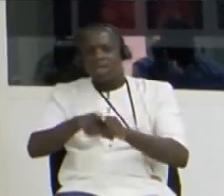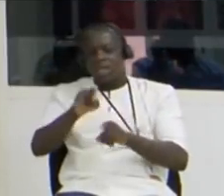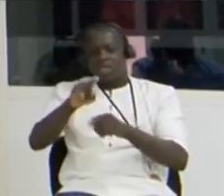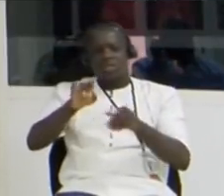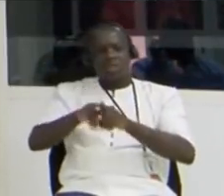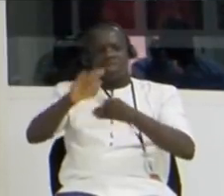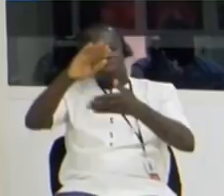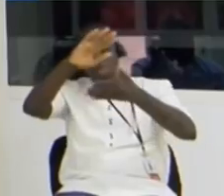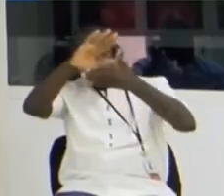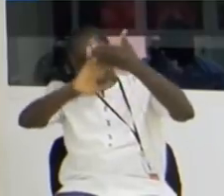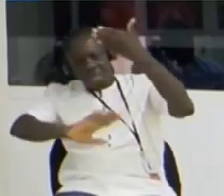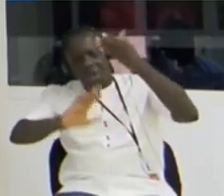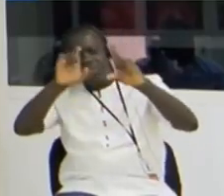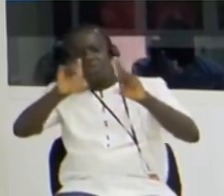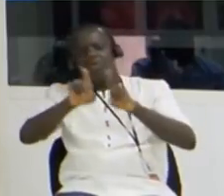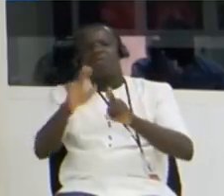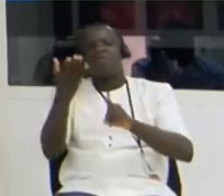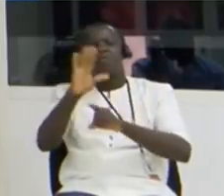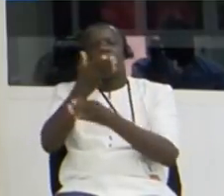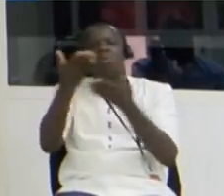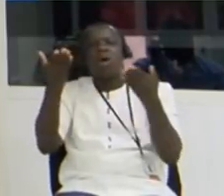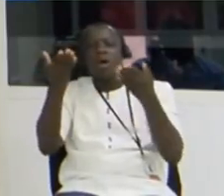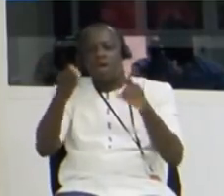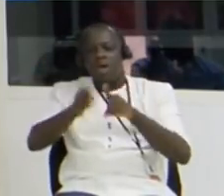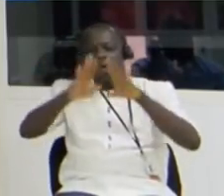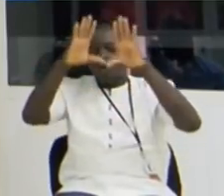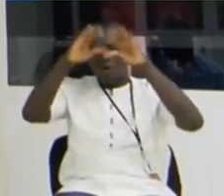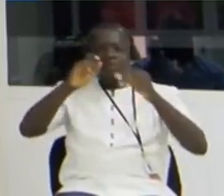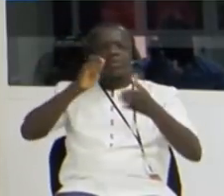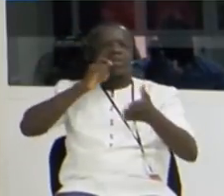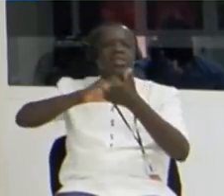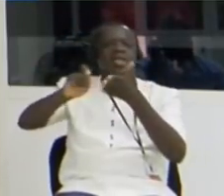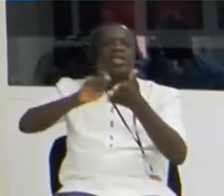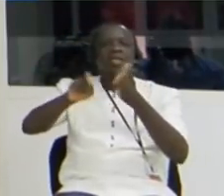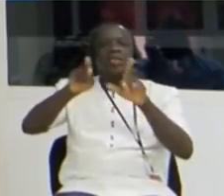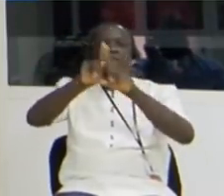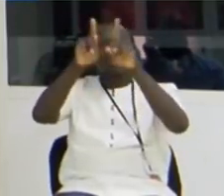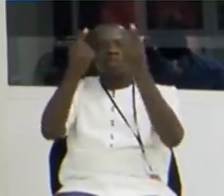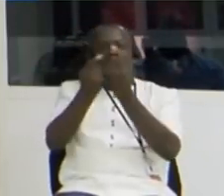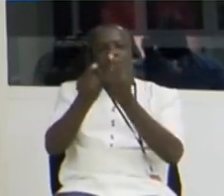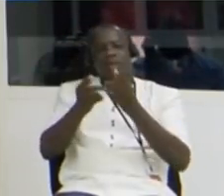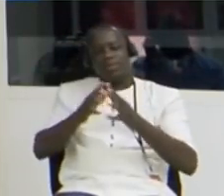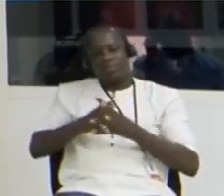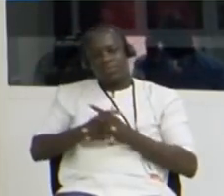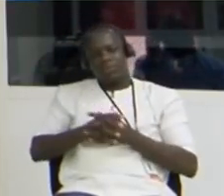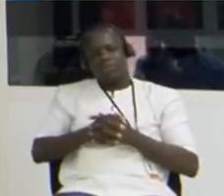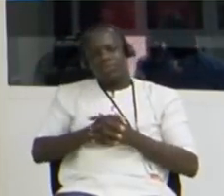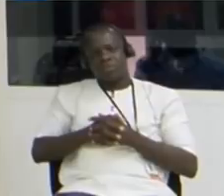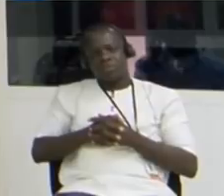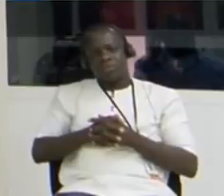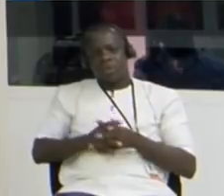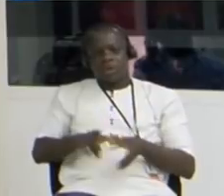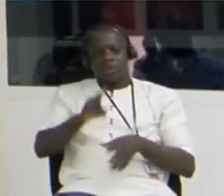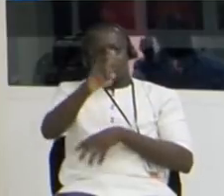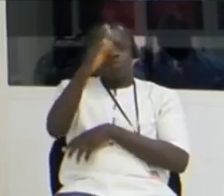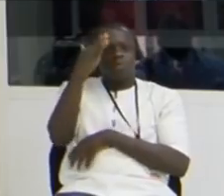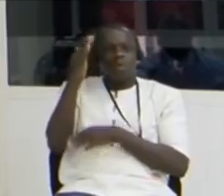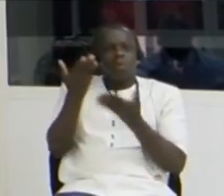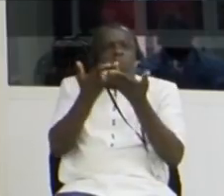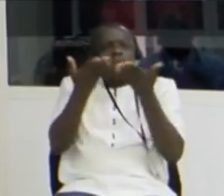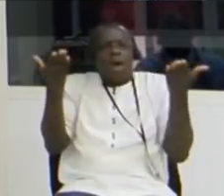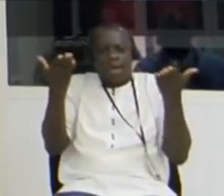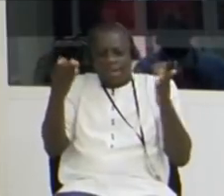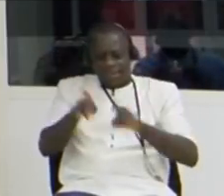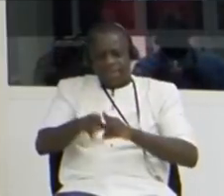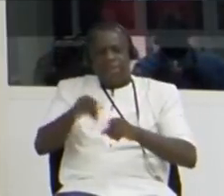girls? Office of the Secretary General and Head of the Civil Service. And do you know why this request was being made?